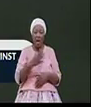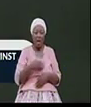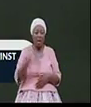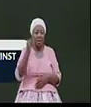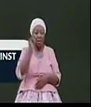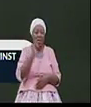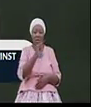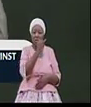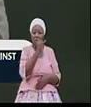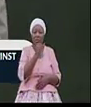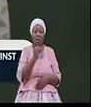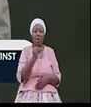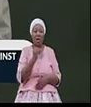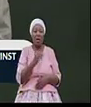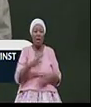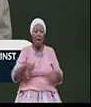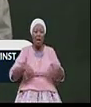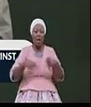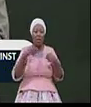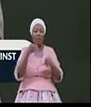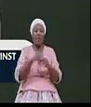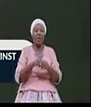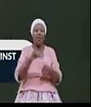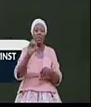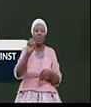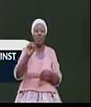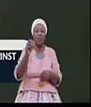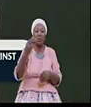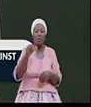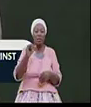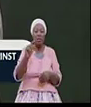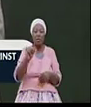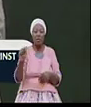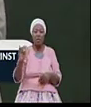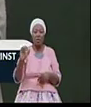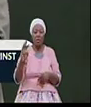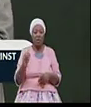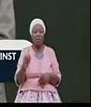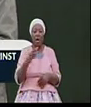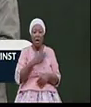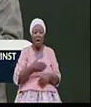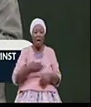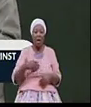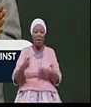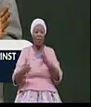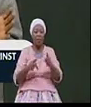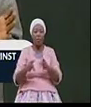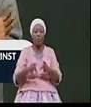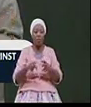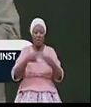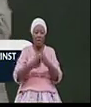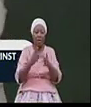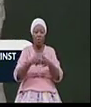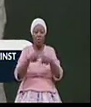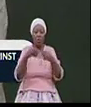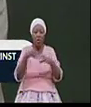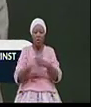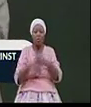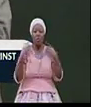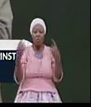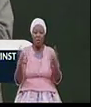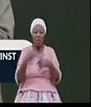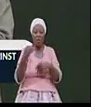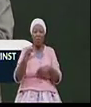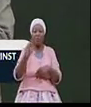Israel abode in Shittim. And the people began to commit adultery